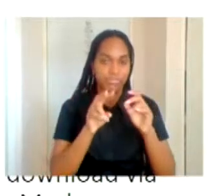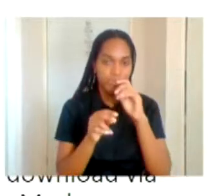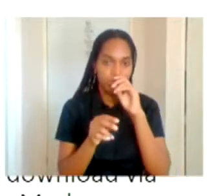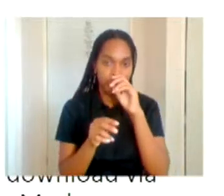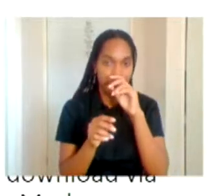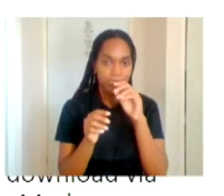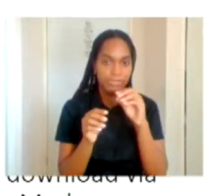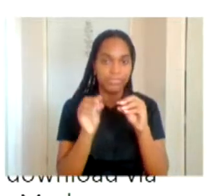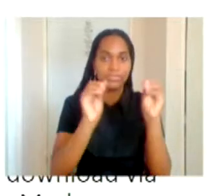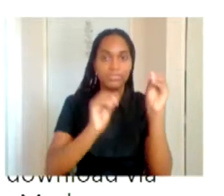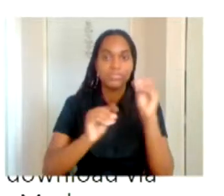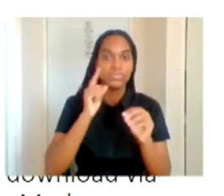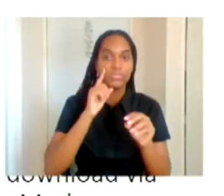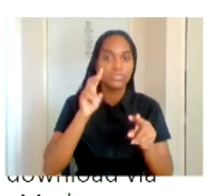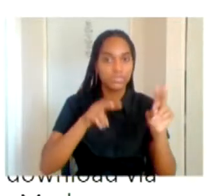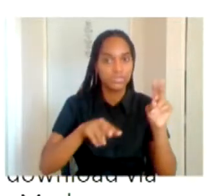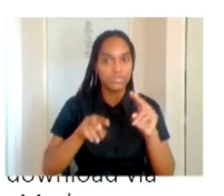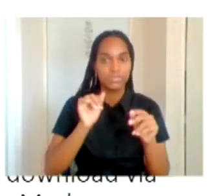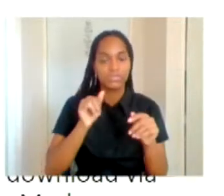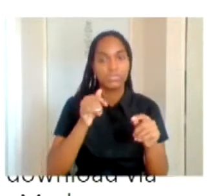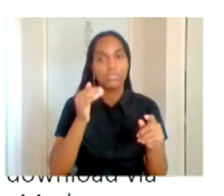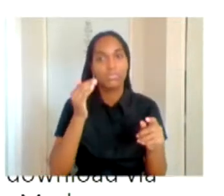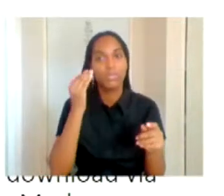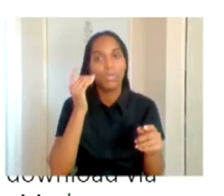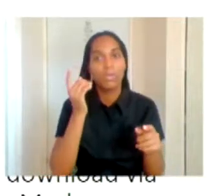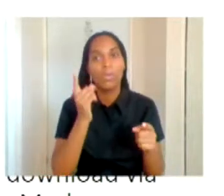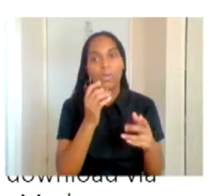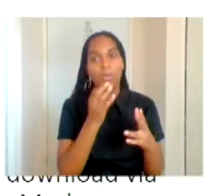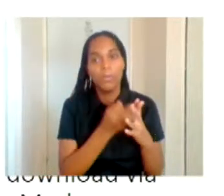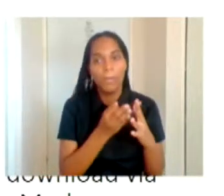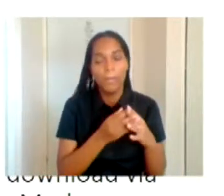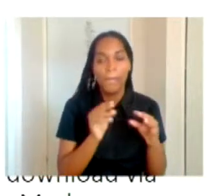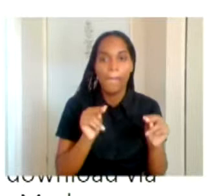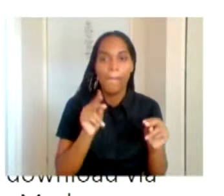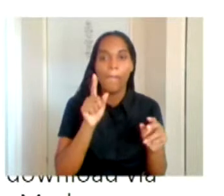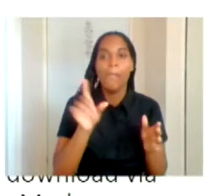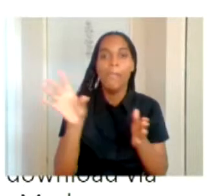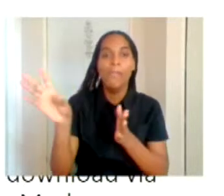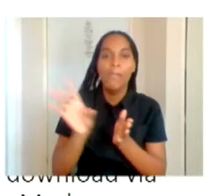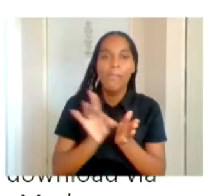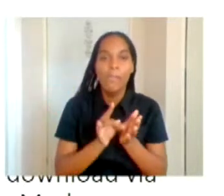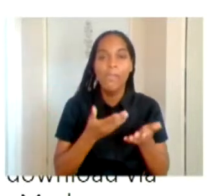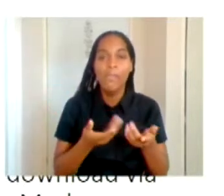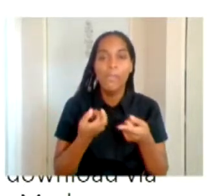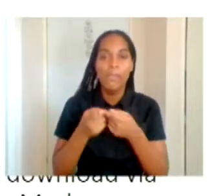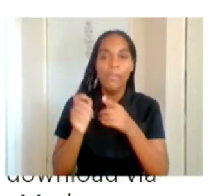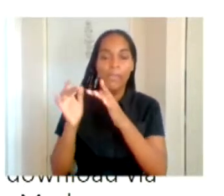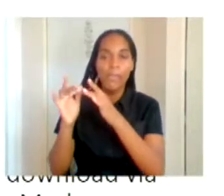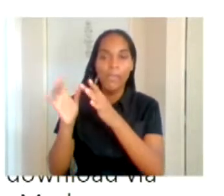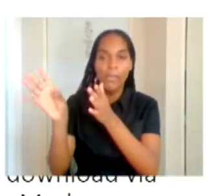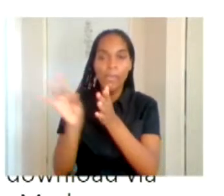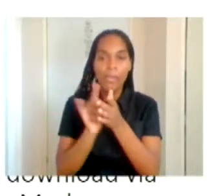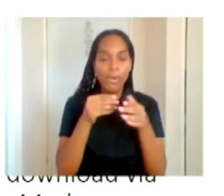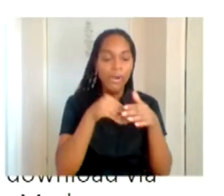cache management, you can mark whether files are needed. You can download things in from the internet into the cache if you have a broadband